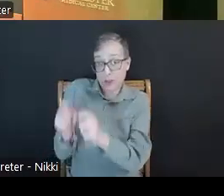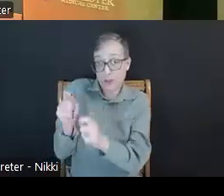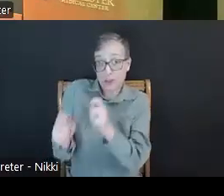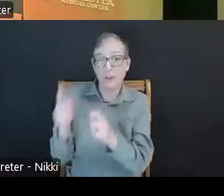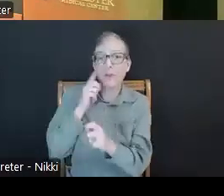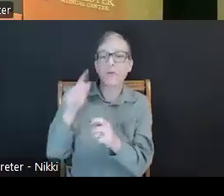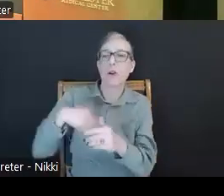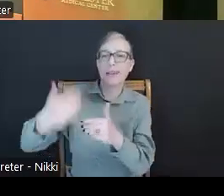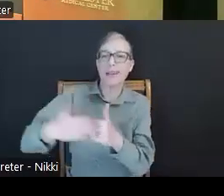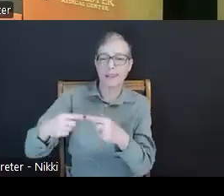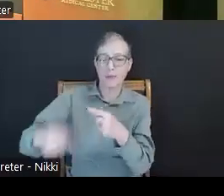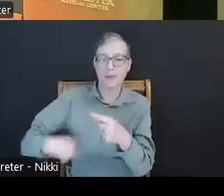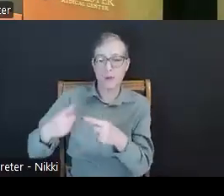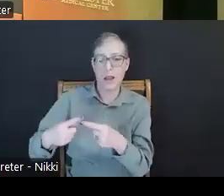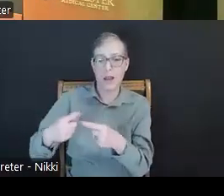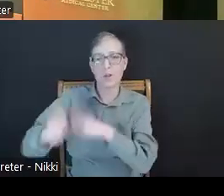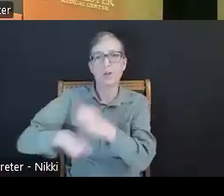2023.